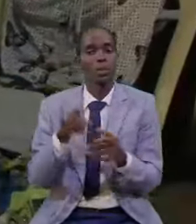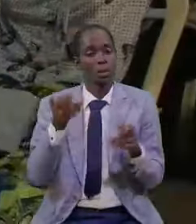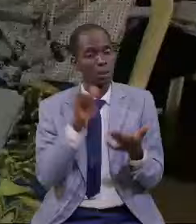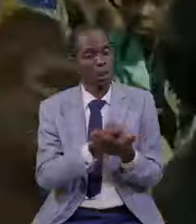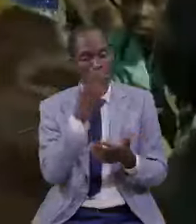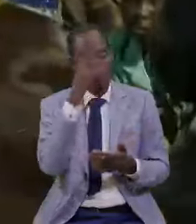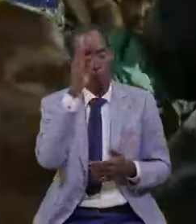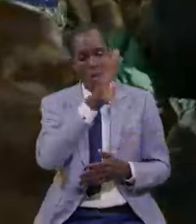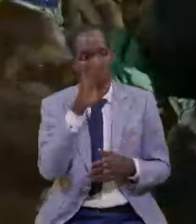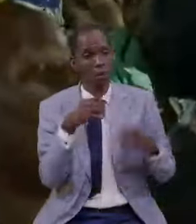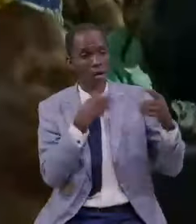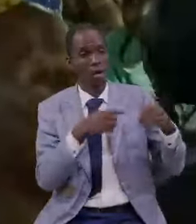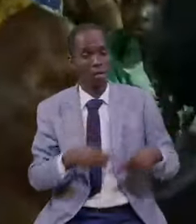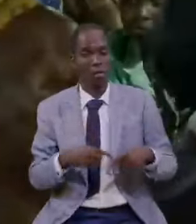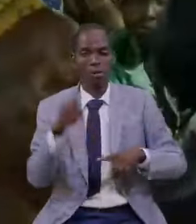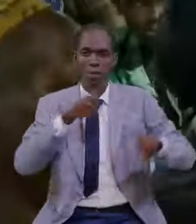not argue.